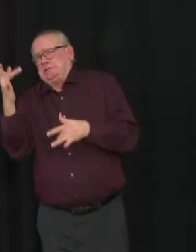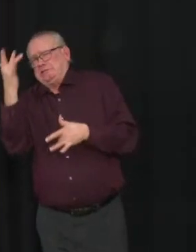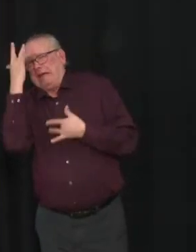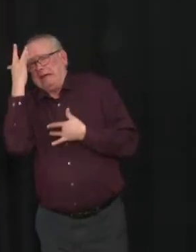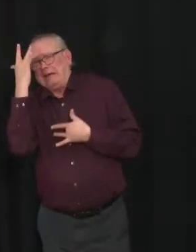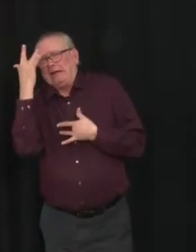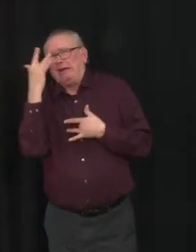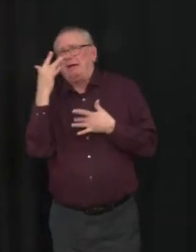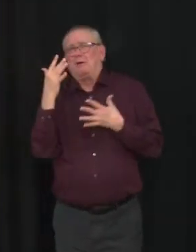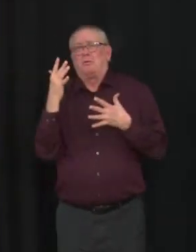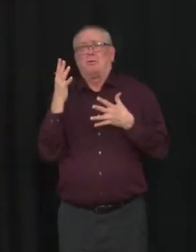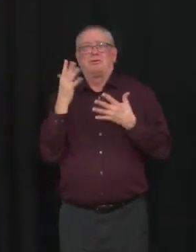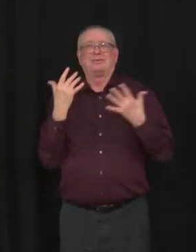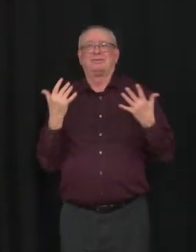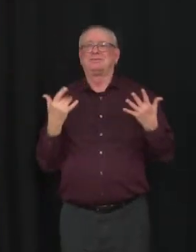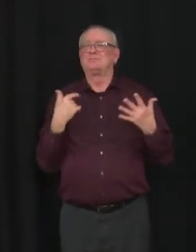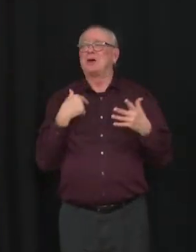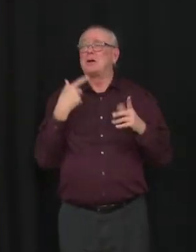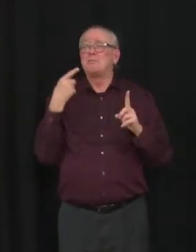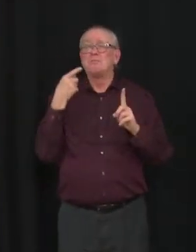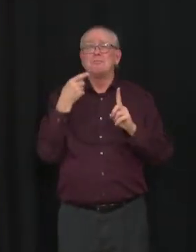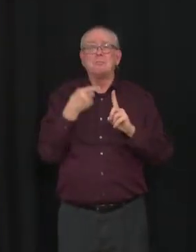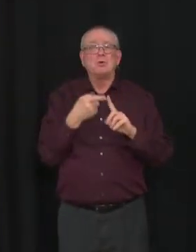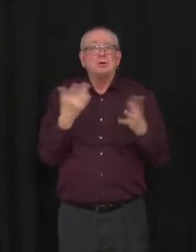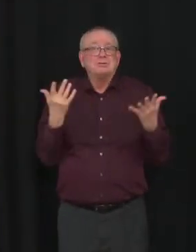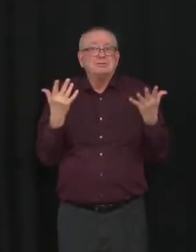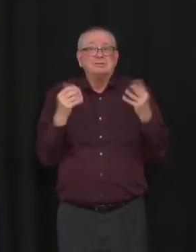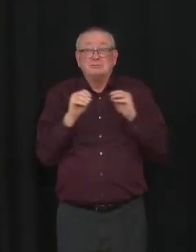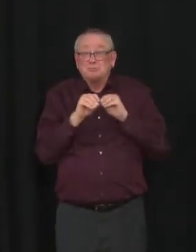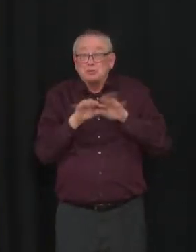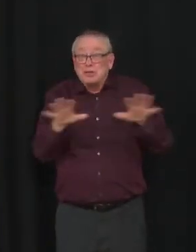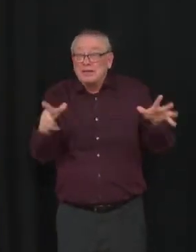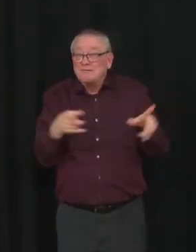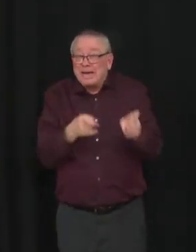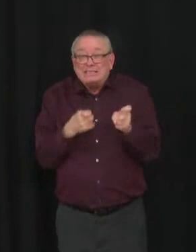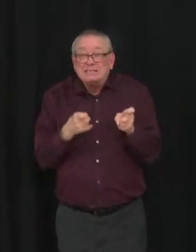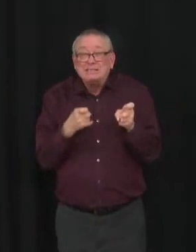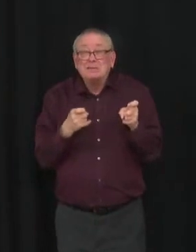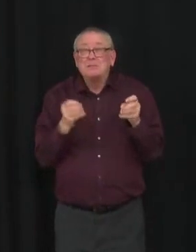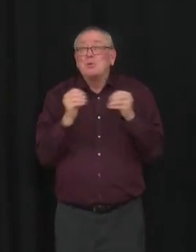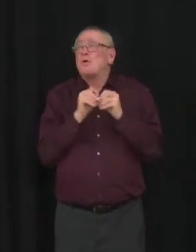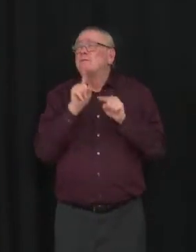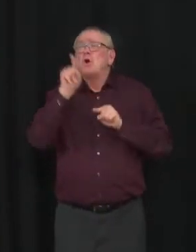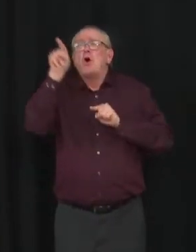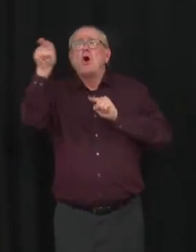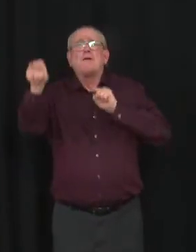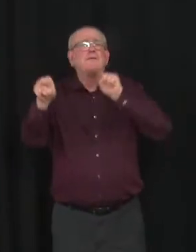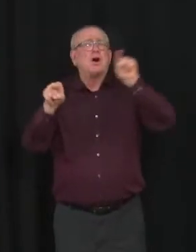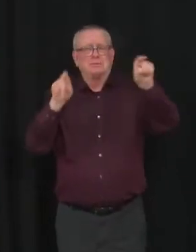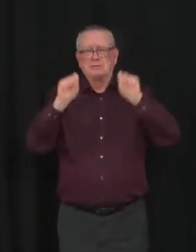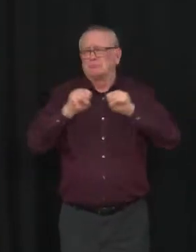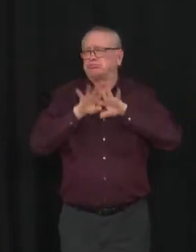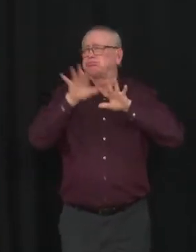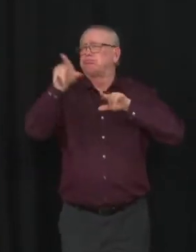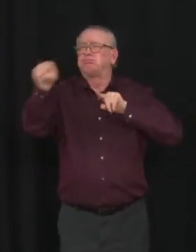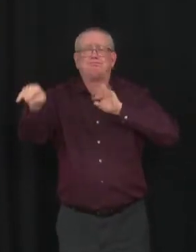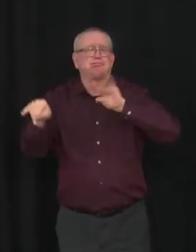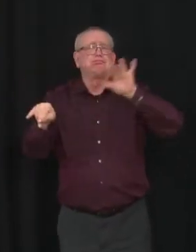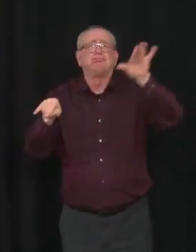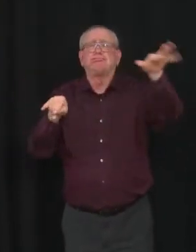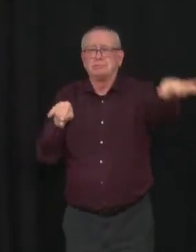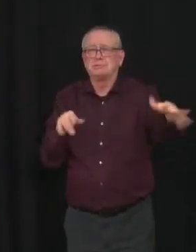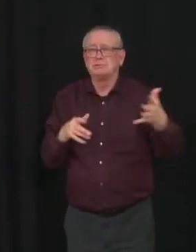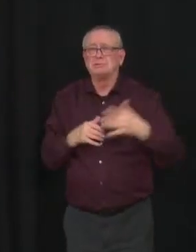variant that spreads faster and farther than anything we've seen before. And it's also clear that we would need to have a drastically